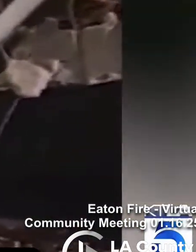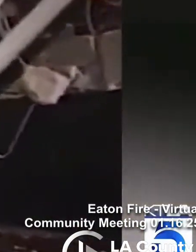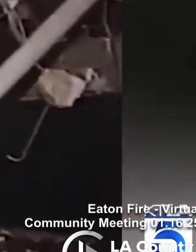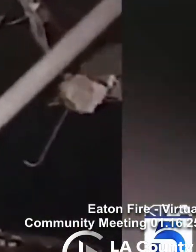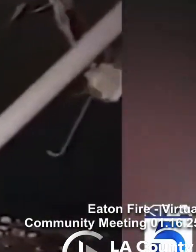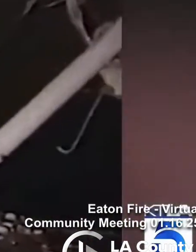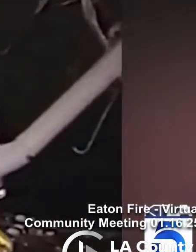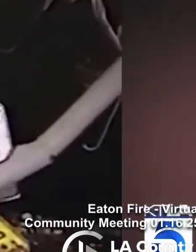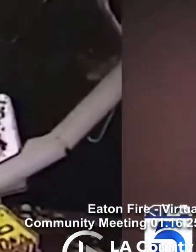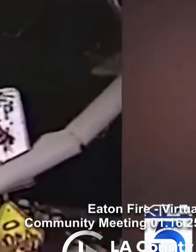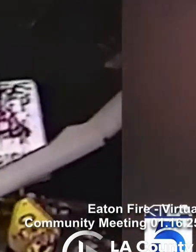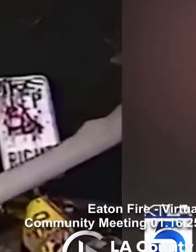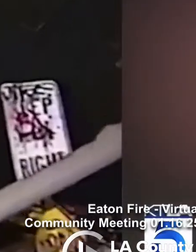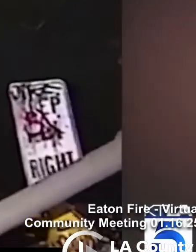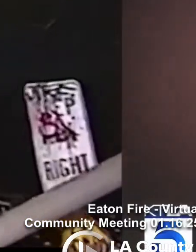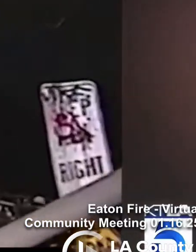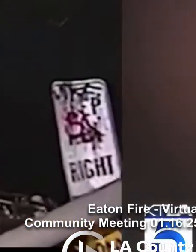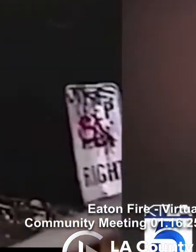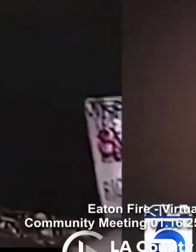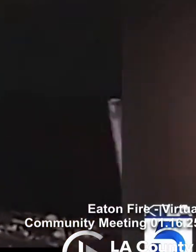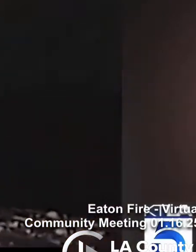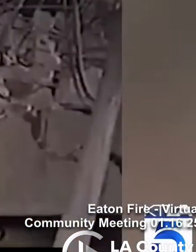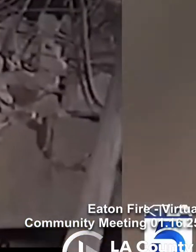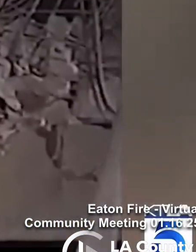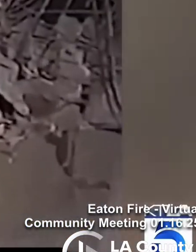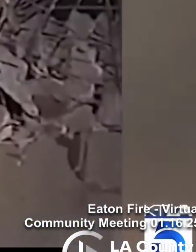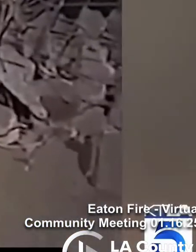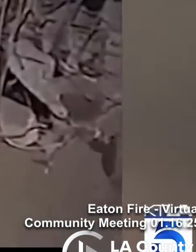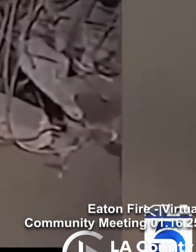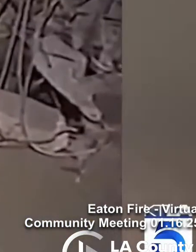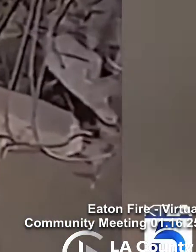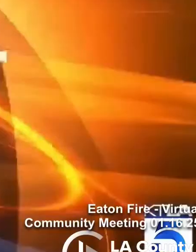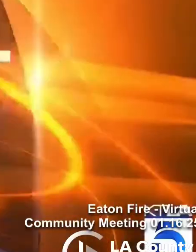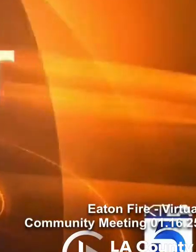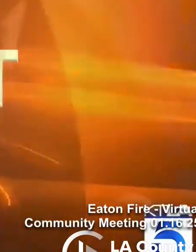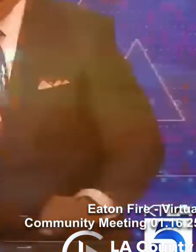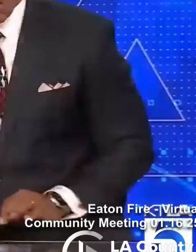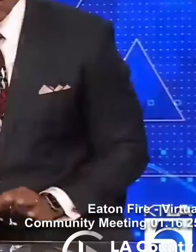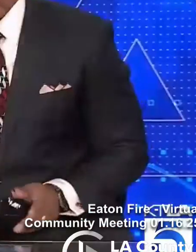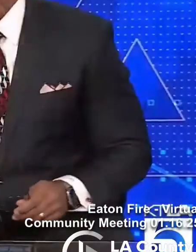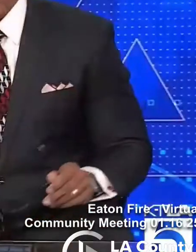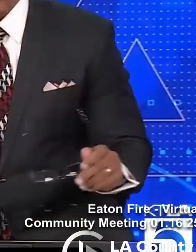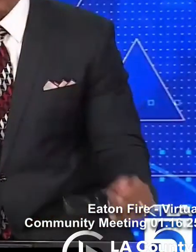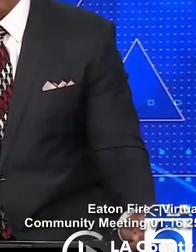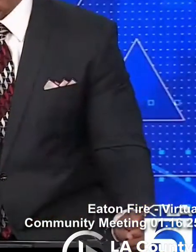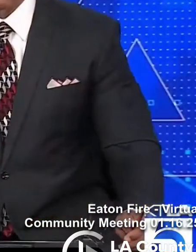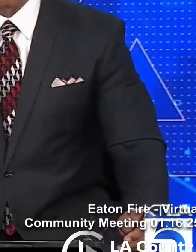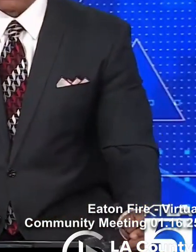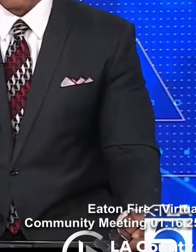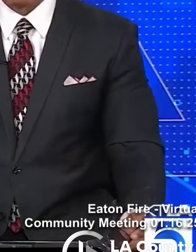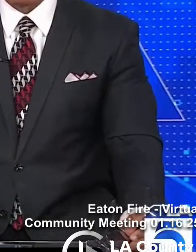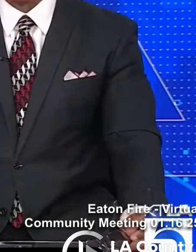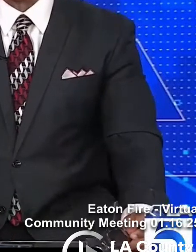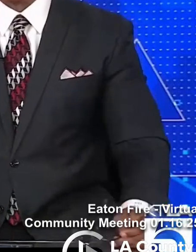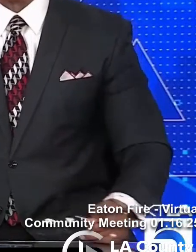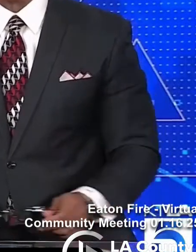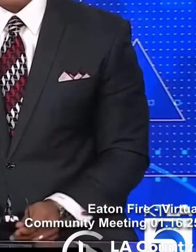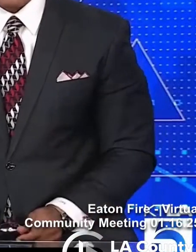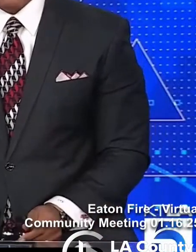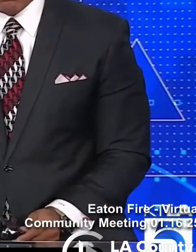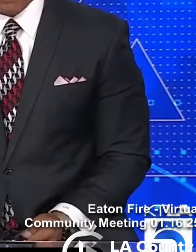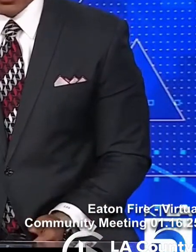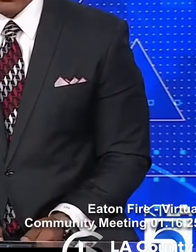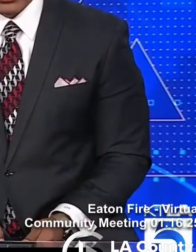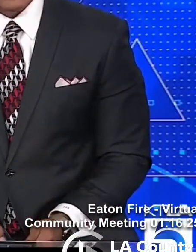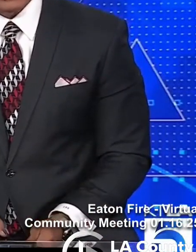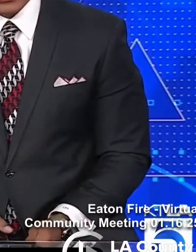find. Unfortunately, some try to take advantage of these emergencies to profit. All right, Kirk, thank you. The Bridge Fire is now the largest